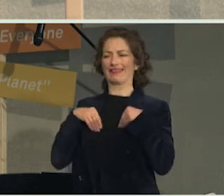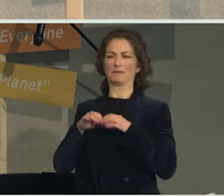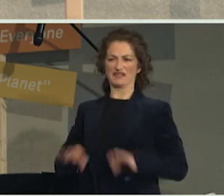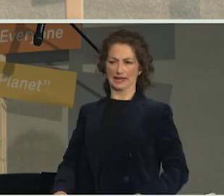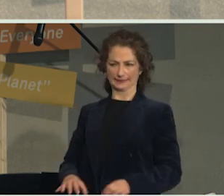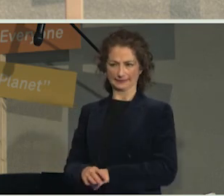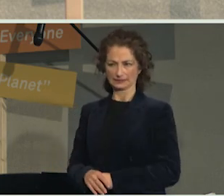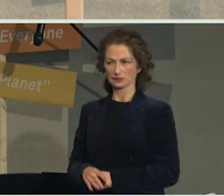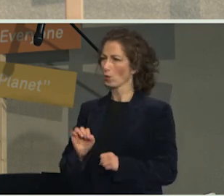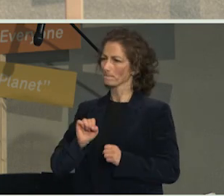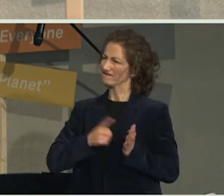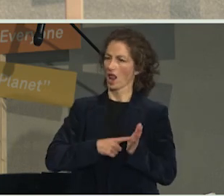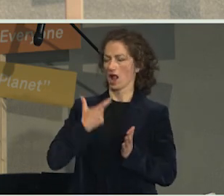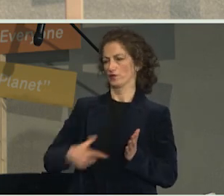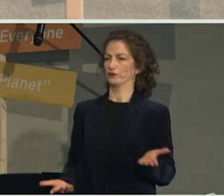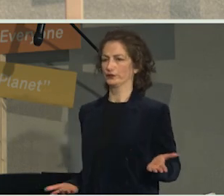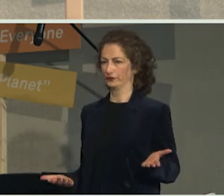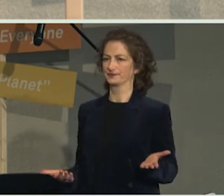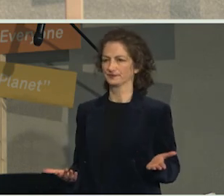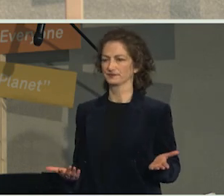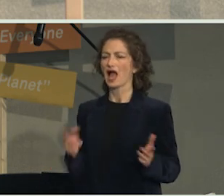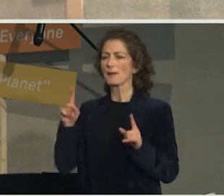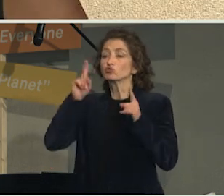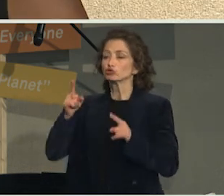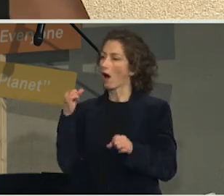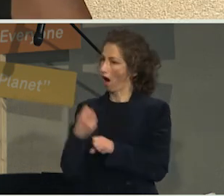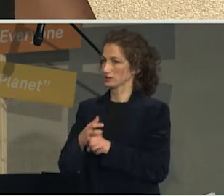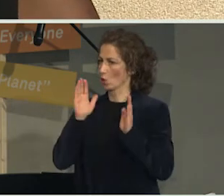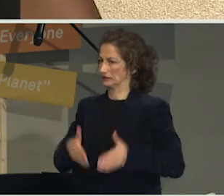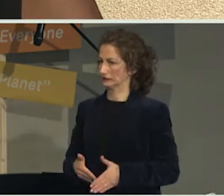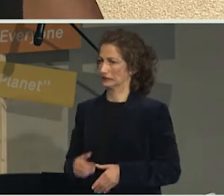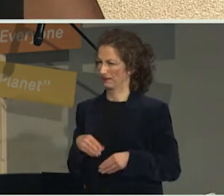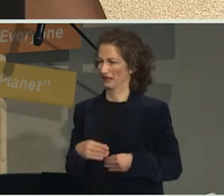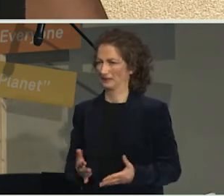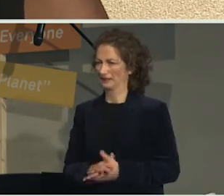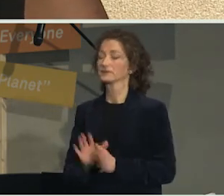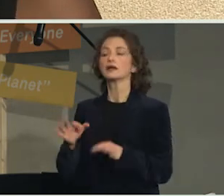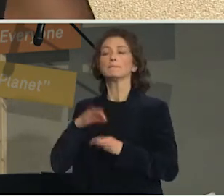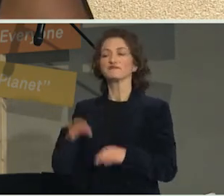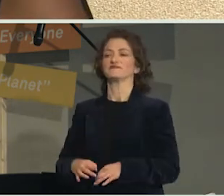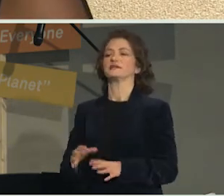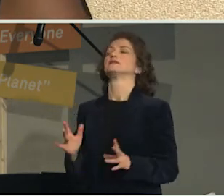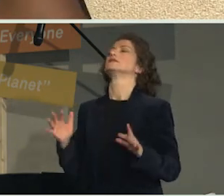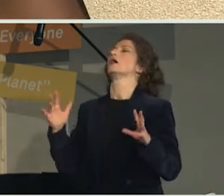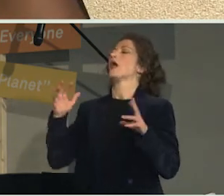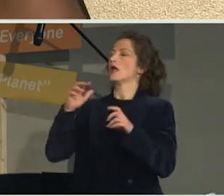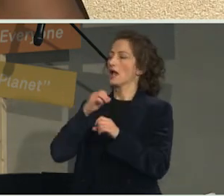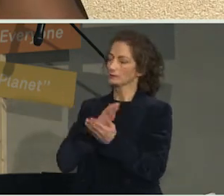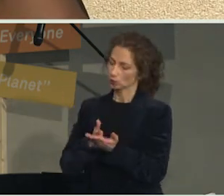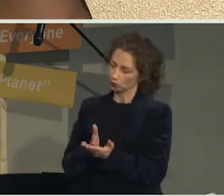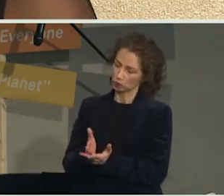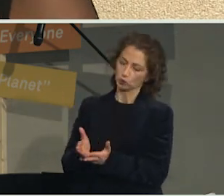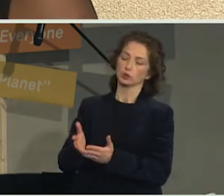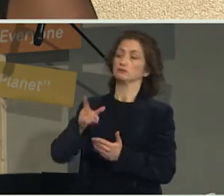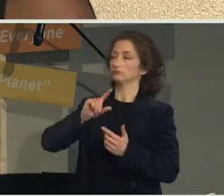that required every ounce of my physical abilities. When it was finally time to leave, my last memory of the F Club was